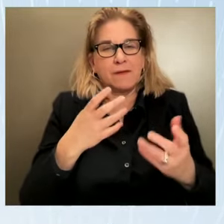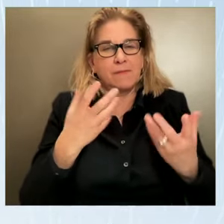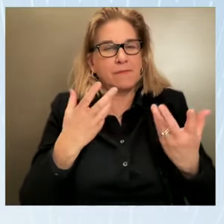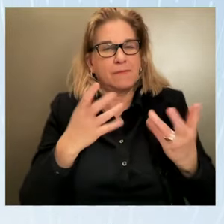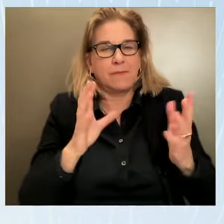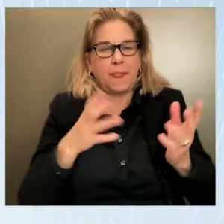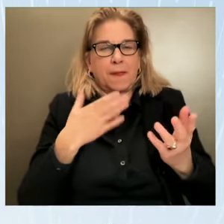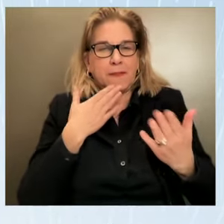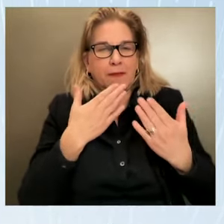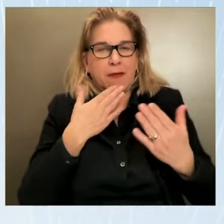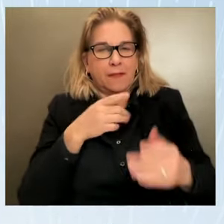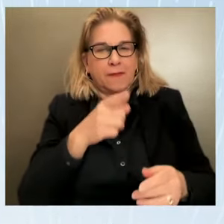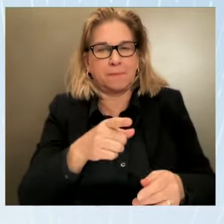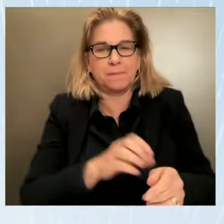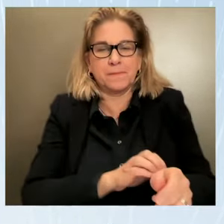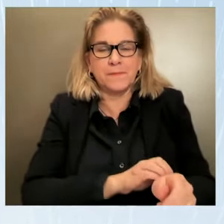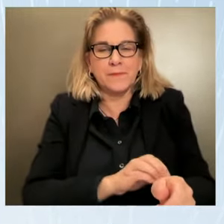presidential